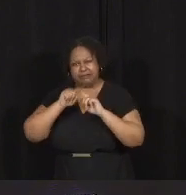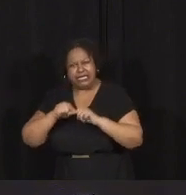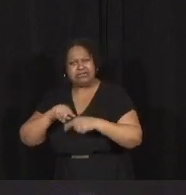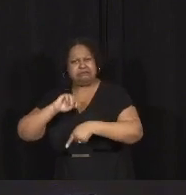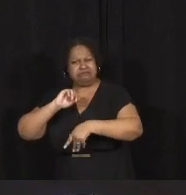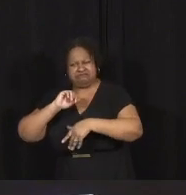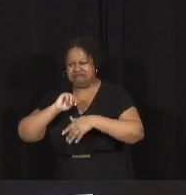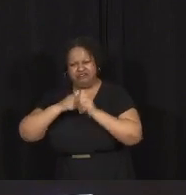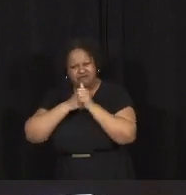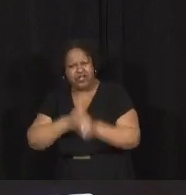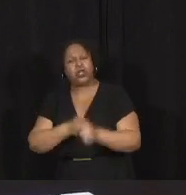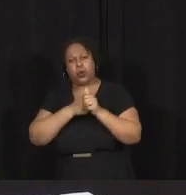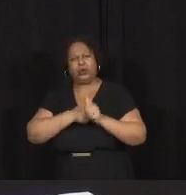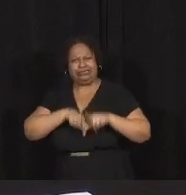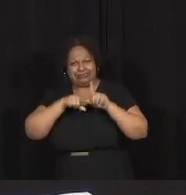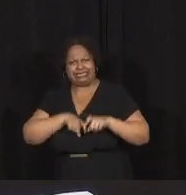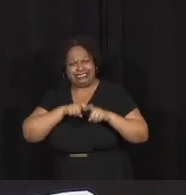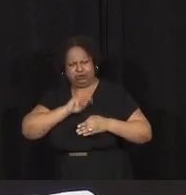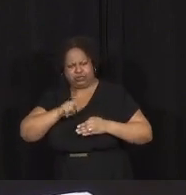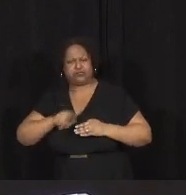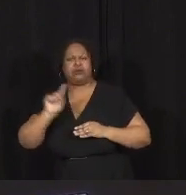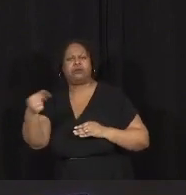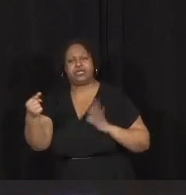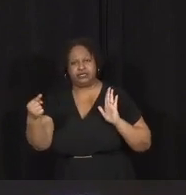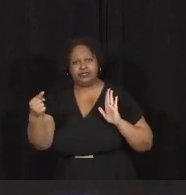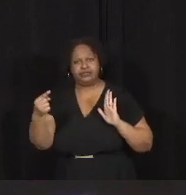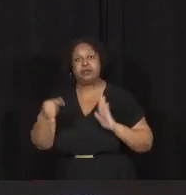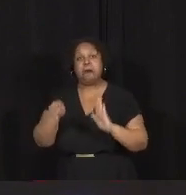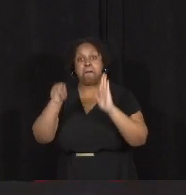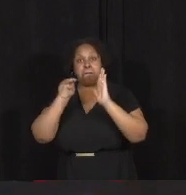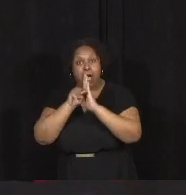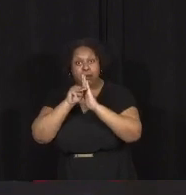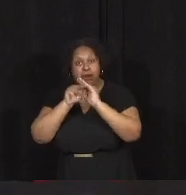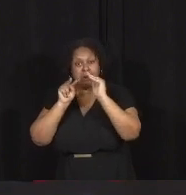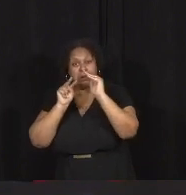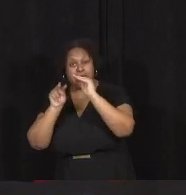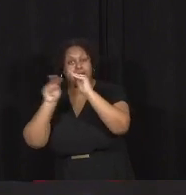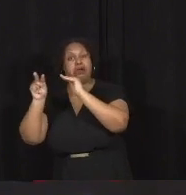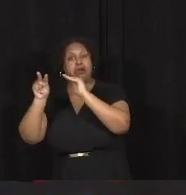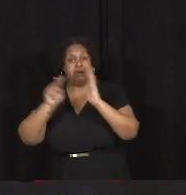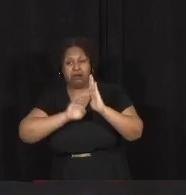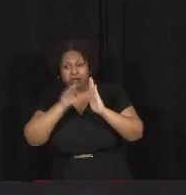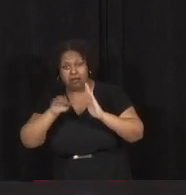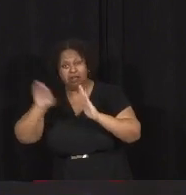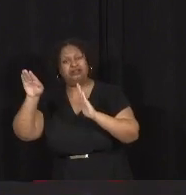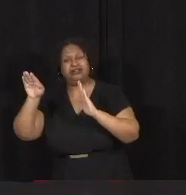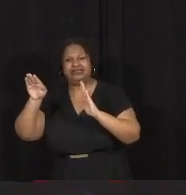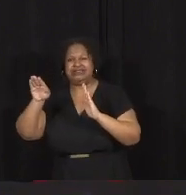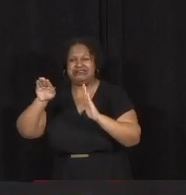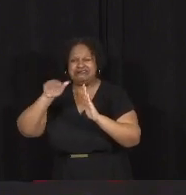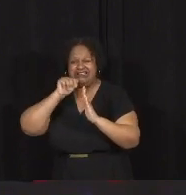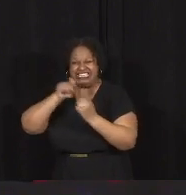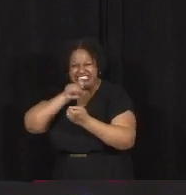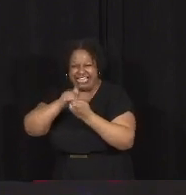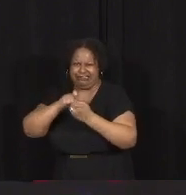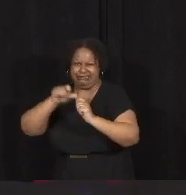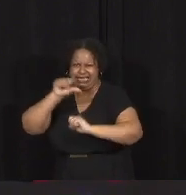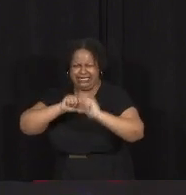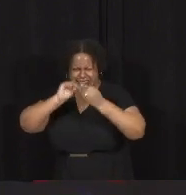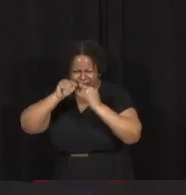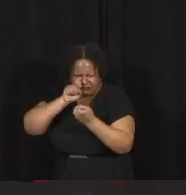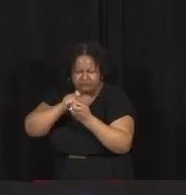Modeling and projecting is a very inexact science. In the